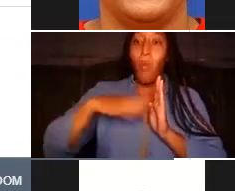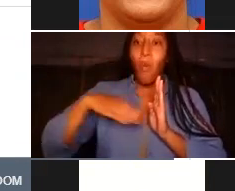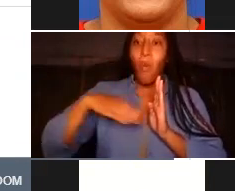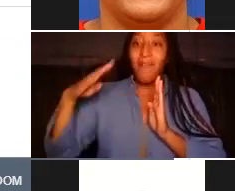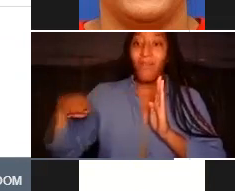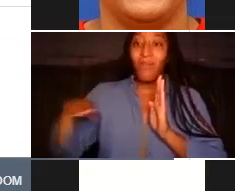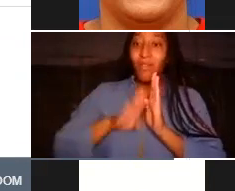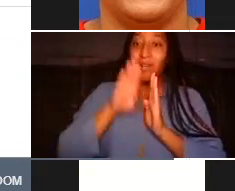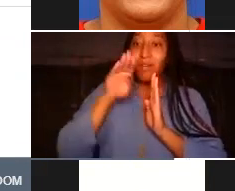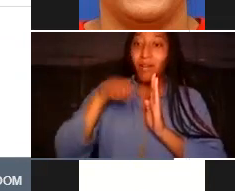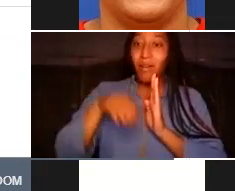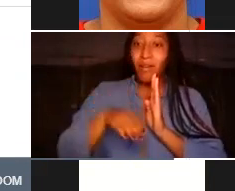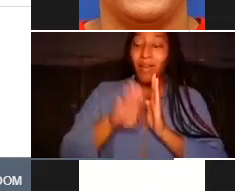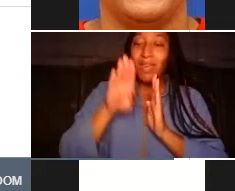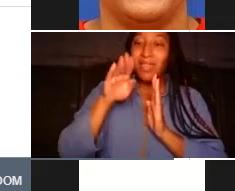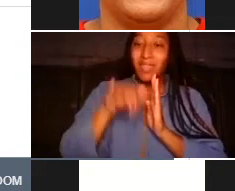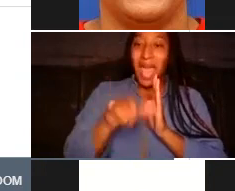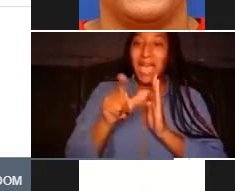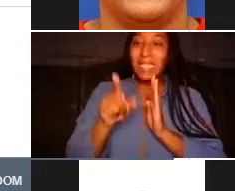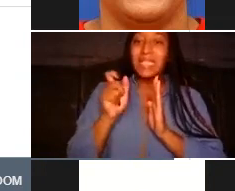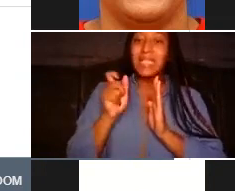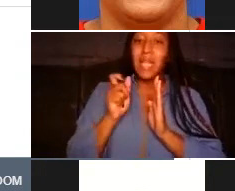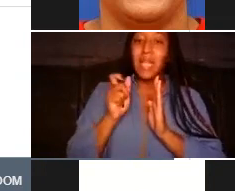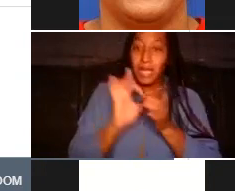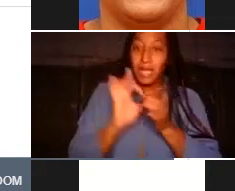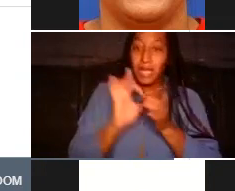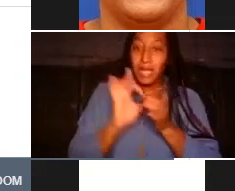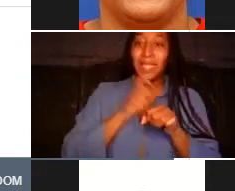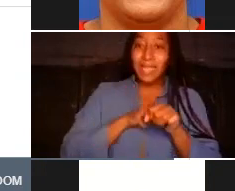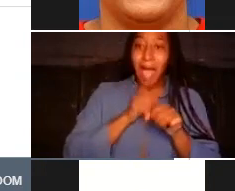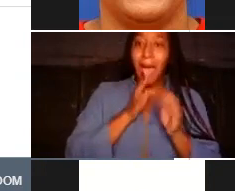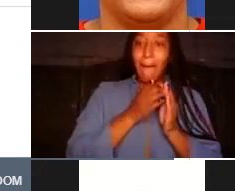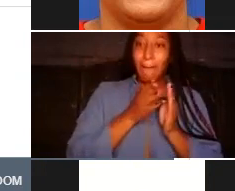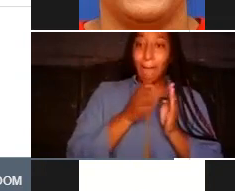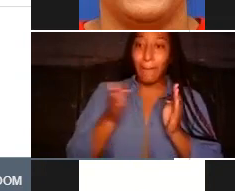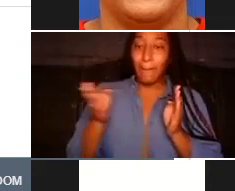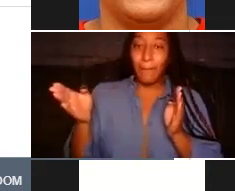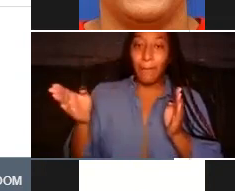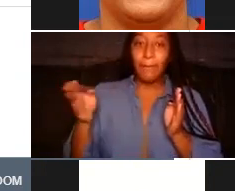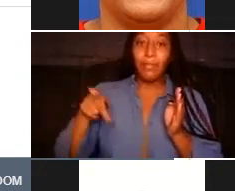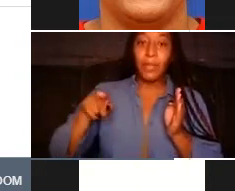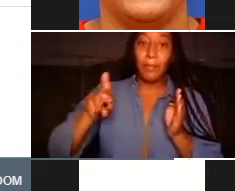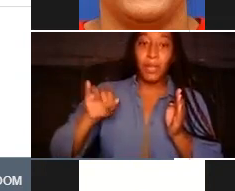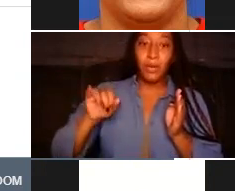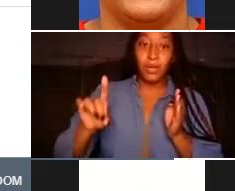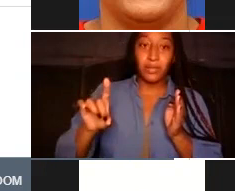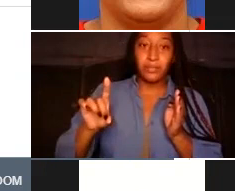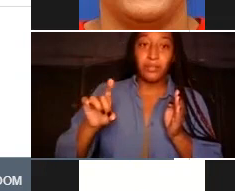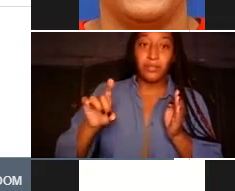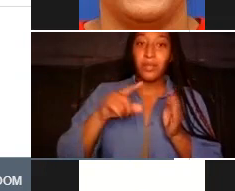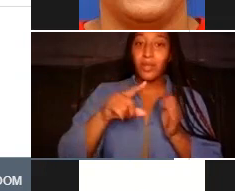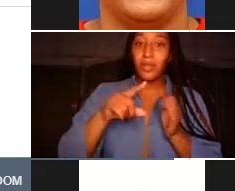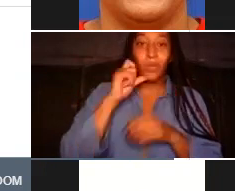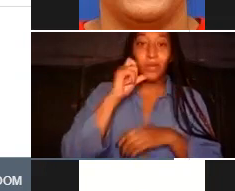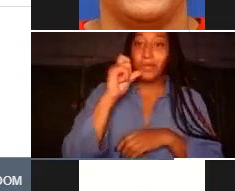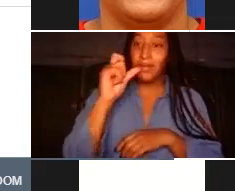There are other types of oscillators. We're not going to go into the various cases of damping motion.